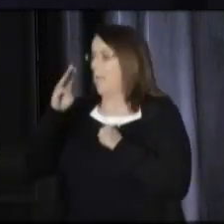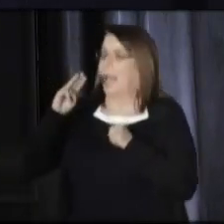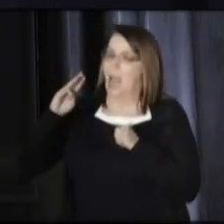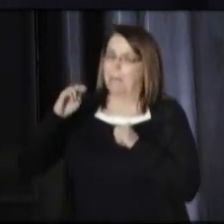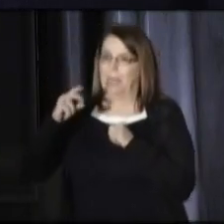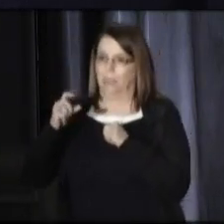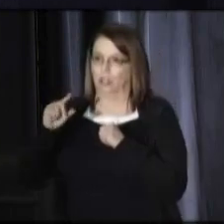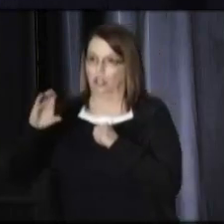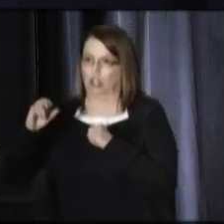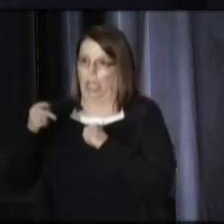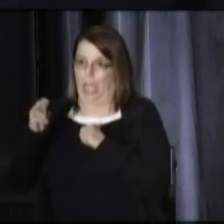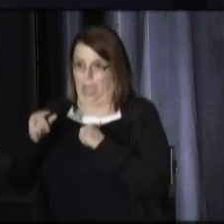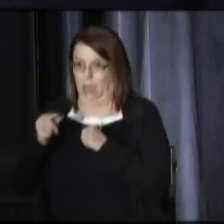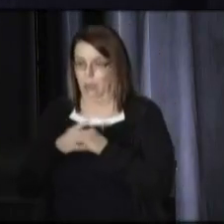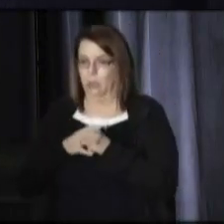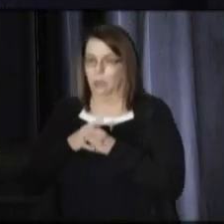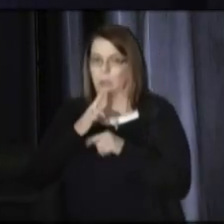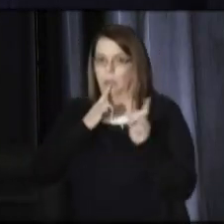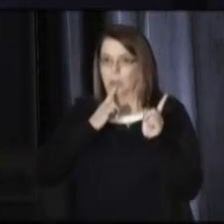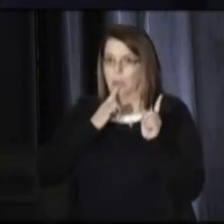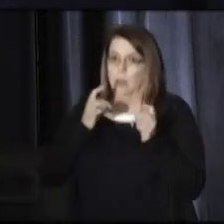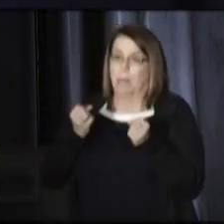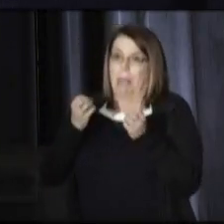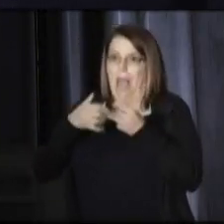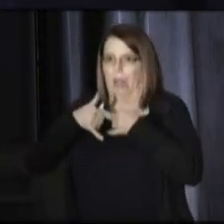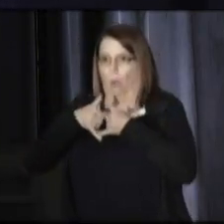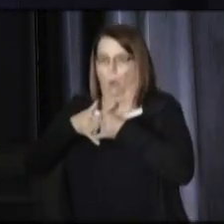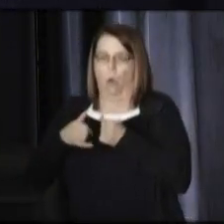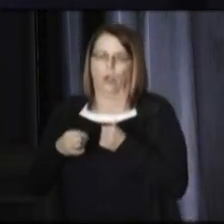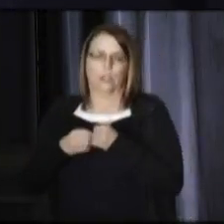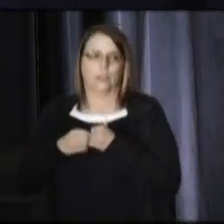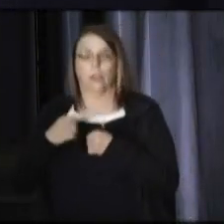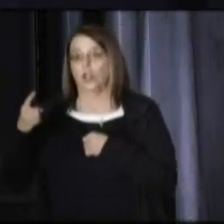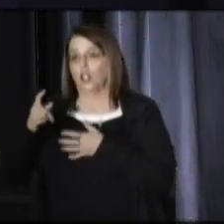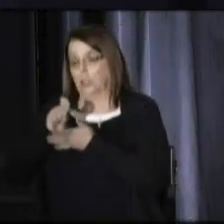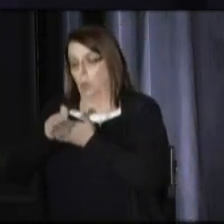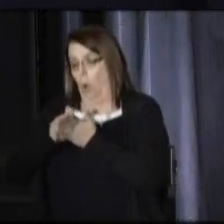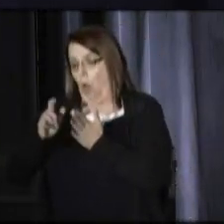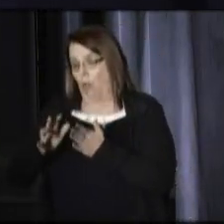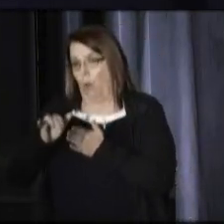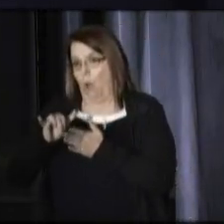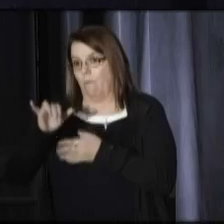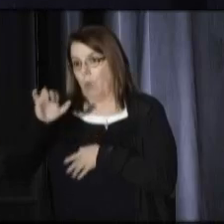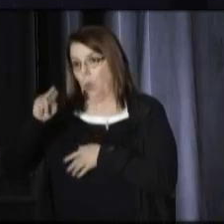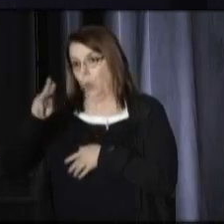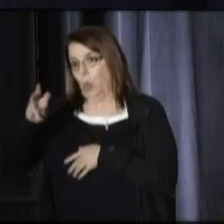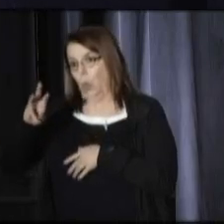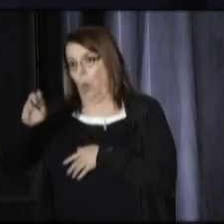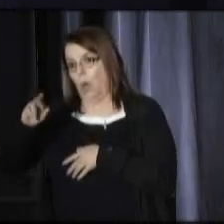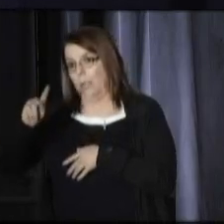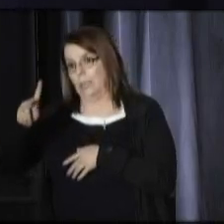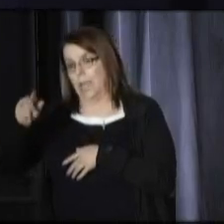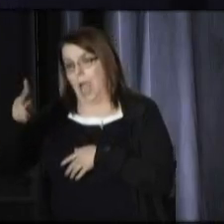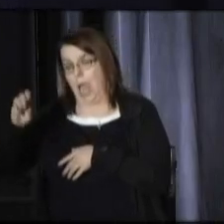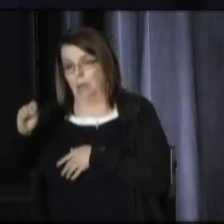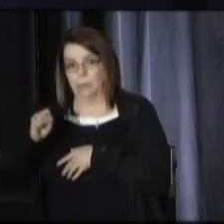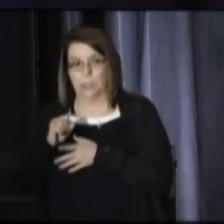and Patrick, my fellow Filipino brother, whose work in performance and poetics has inspired countless